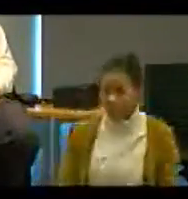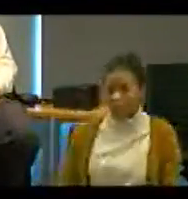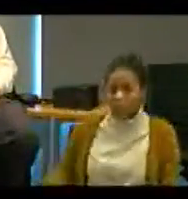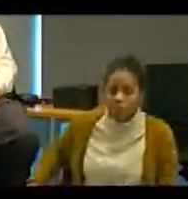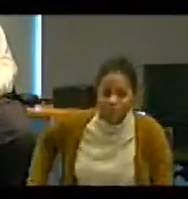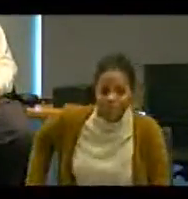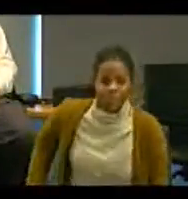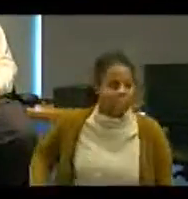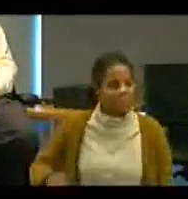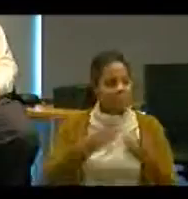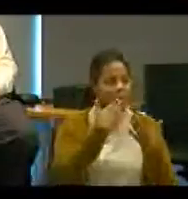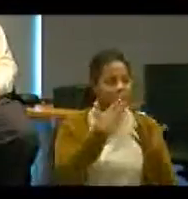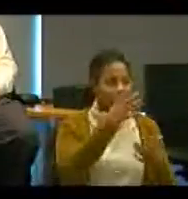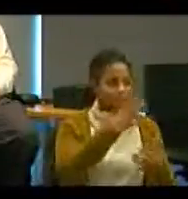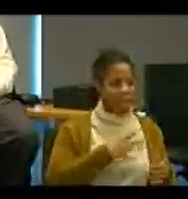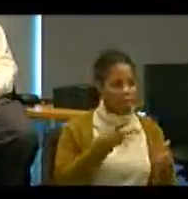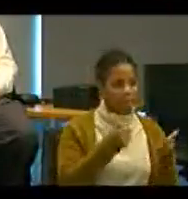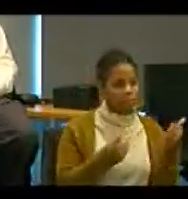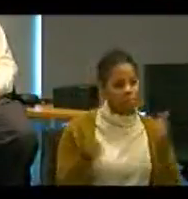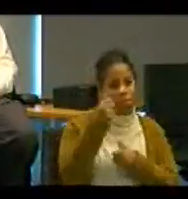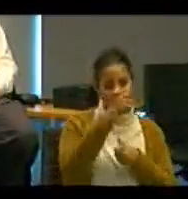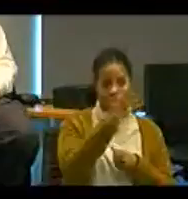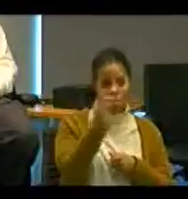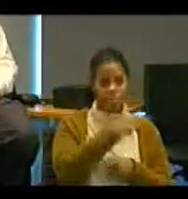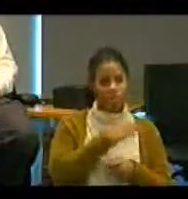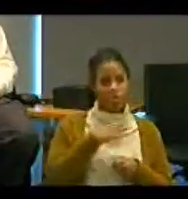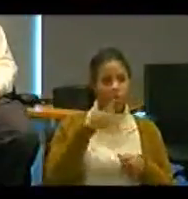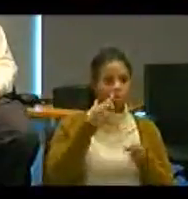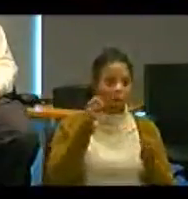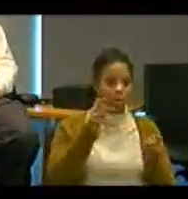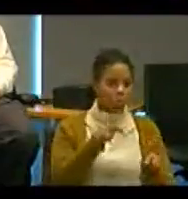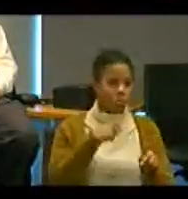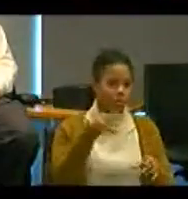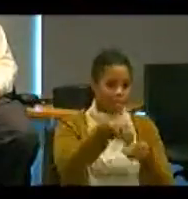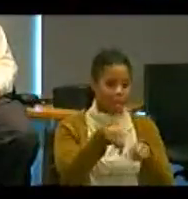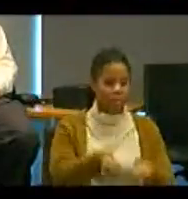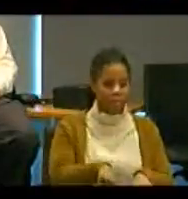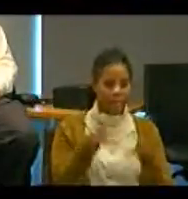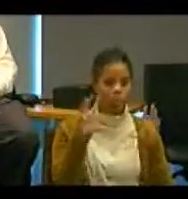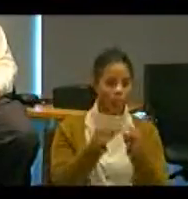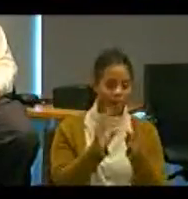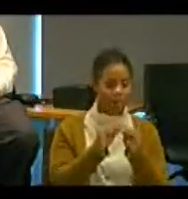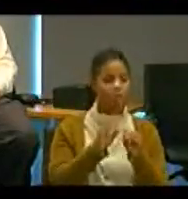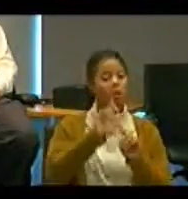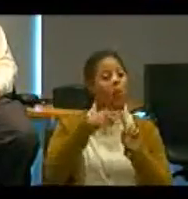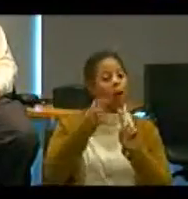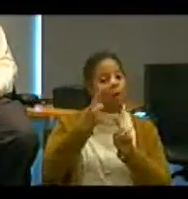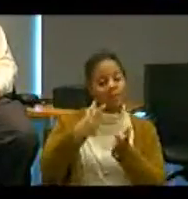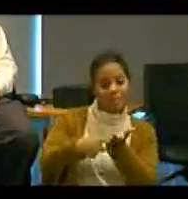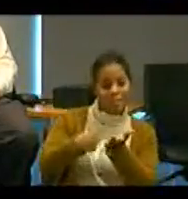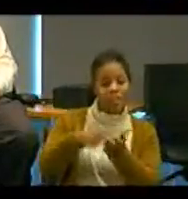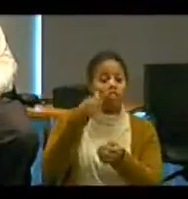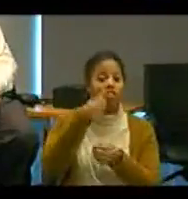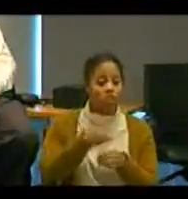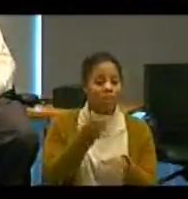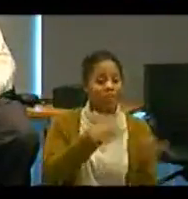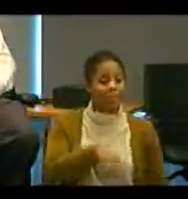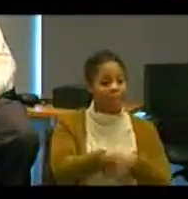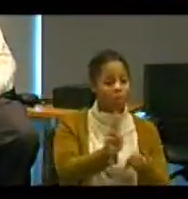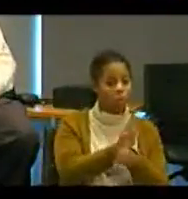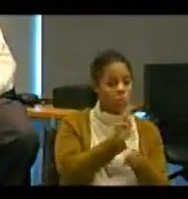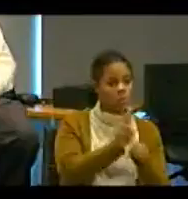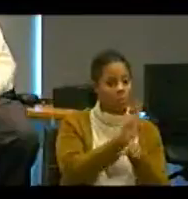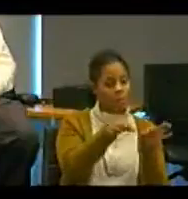Thank you, Madam Chair and Commissioners, for the opportunity to participate in this briefing. When discussing girls, instead of using the phrase school to